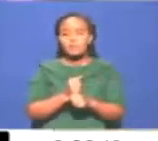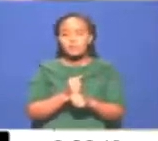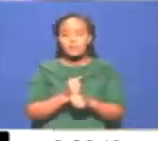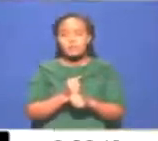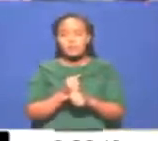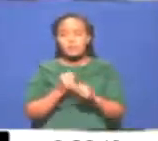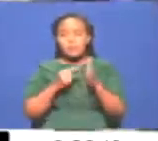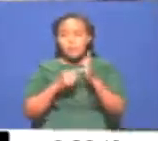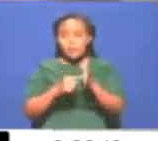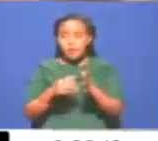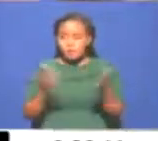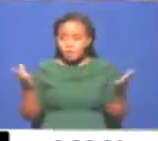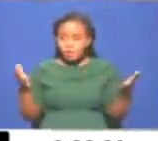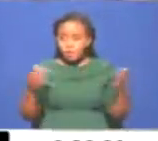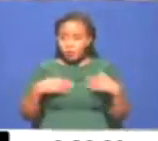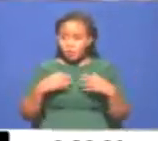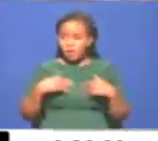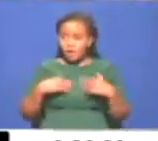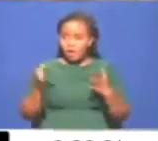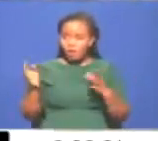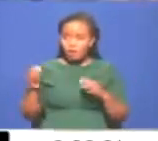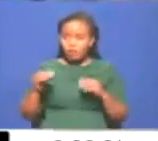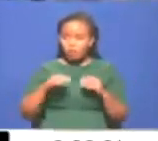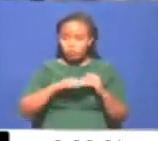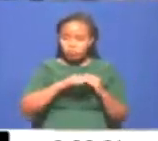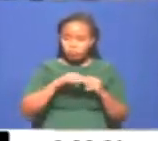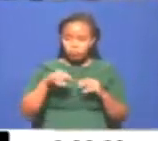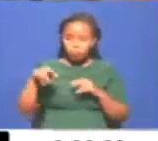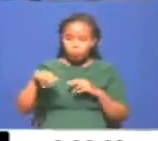quad bikes, water boats,